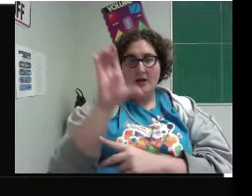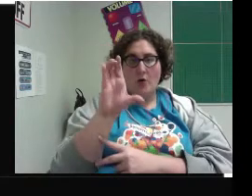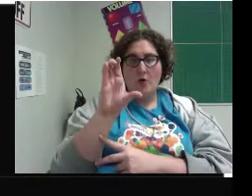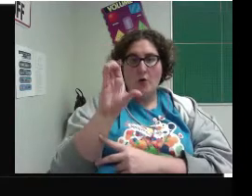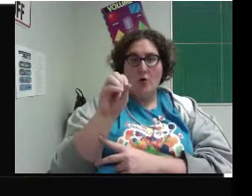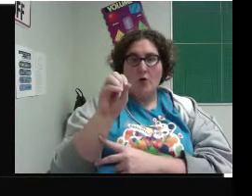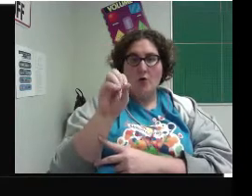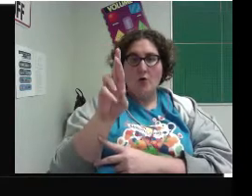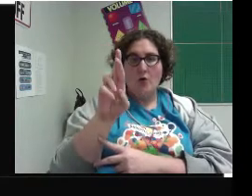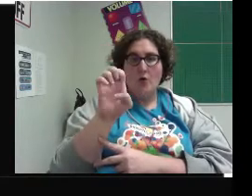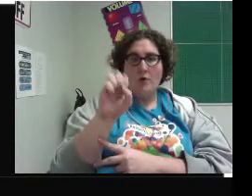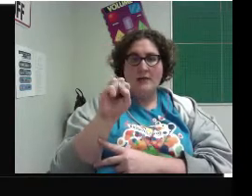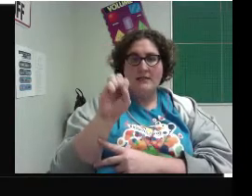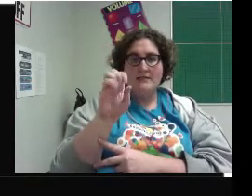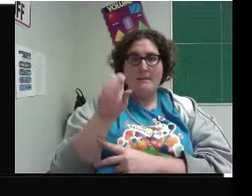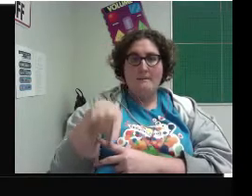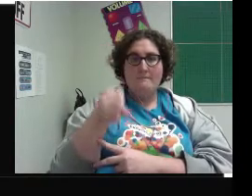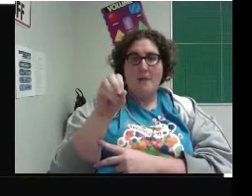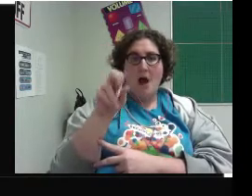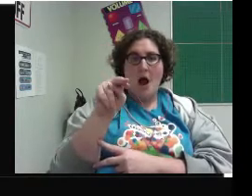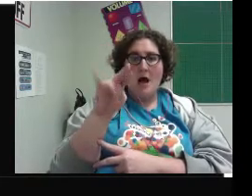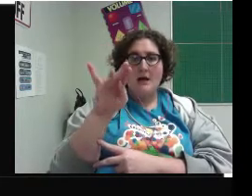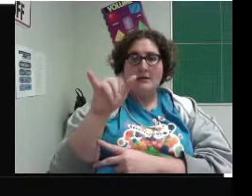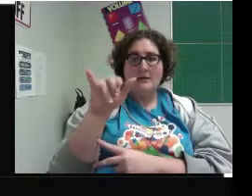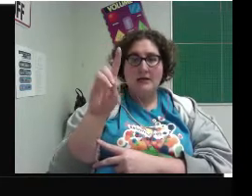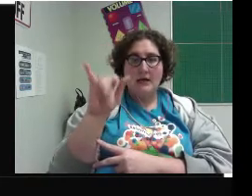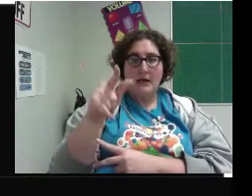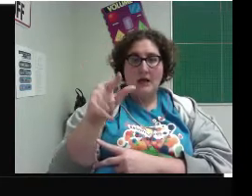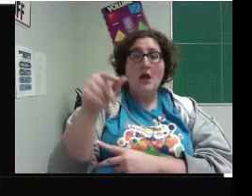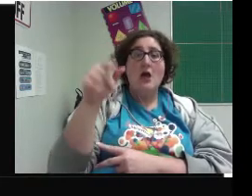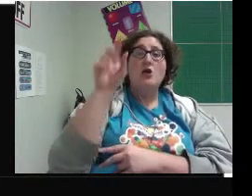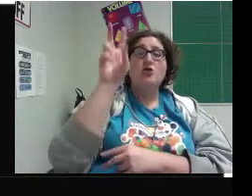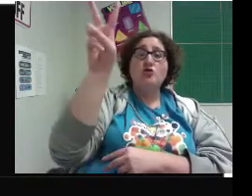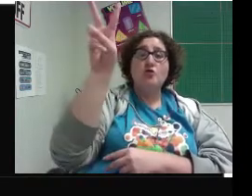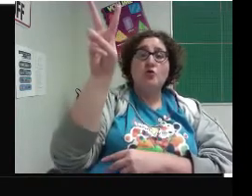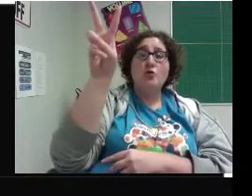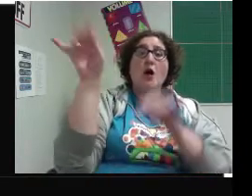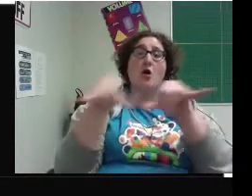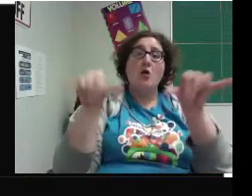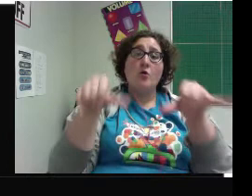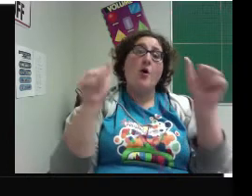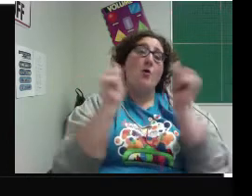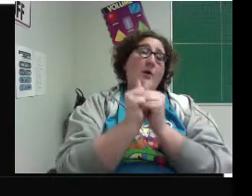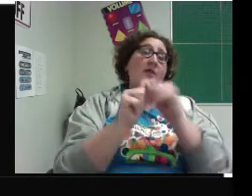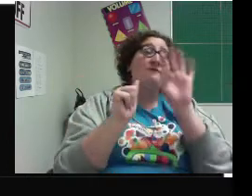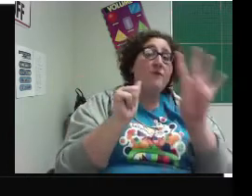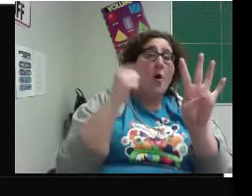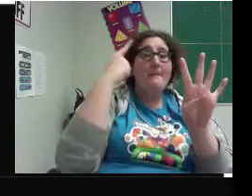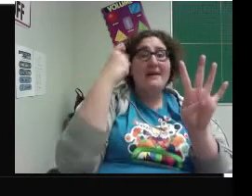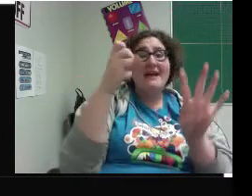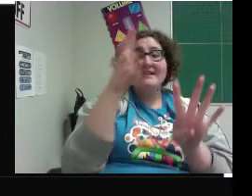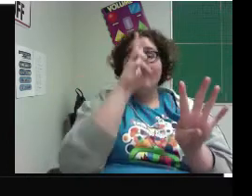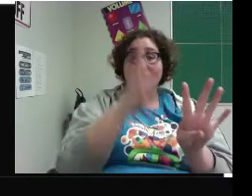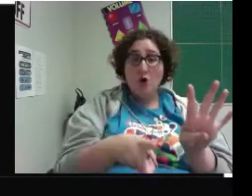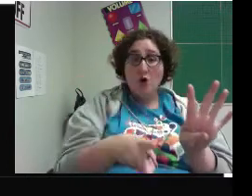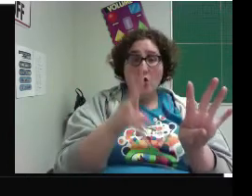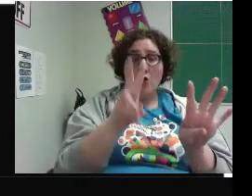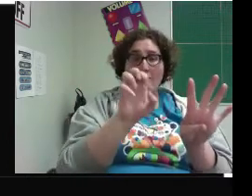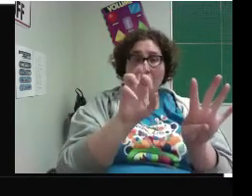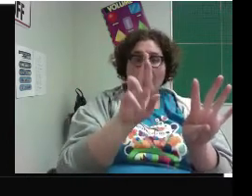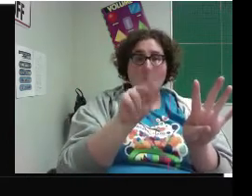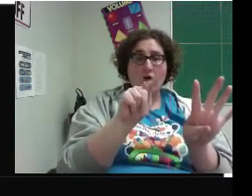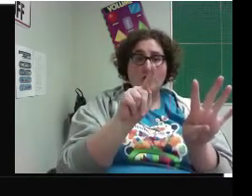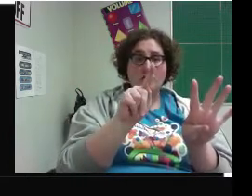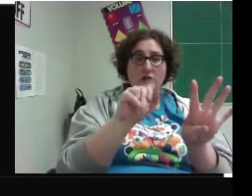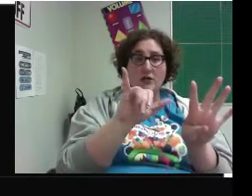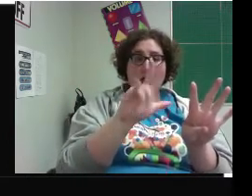to be congruent to angle 4 because they're vertical angles. Let me do 2 marks here. And angles 6 and 8 have to be